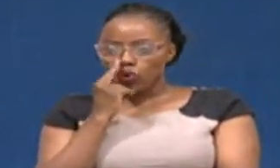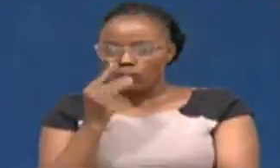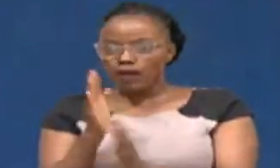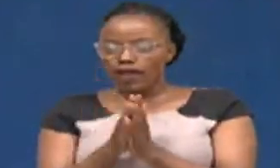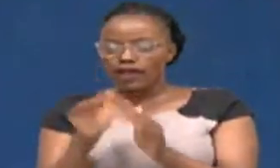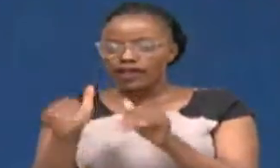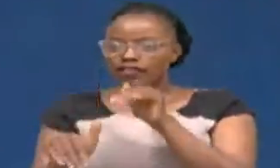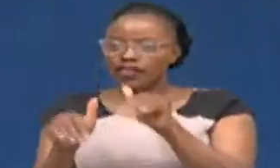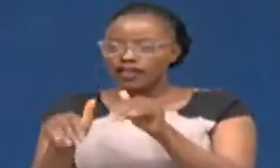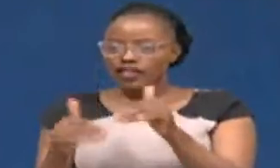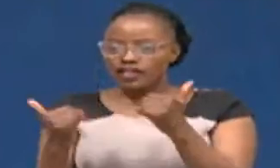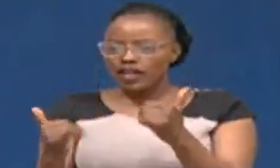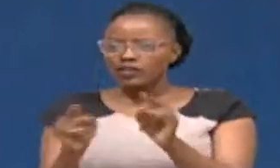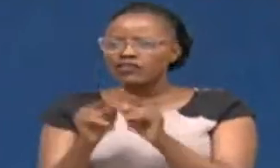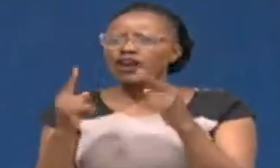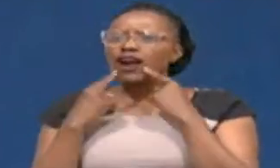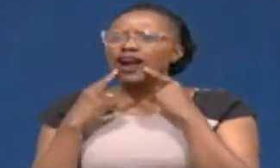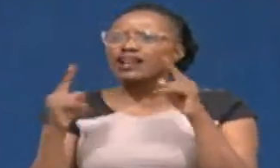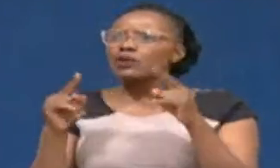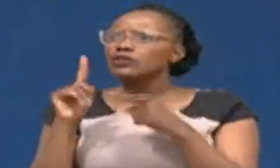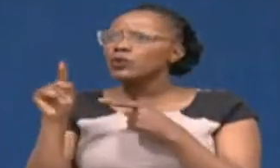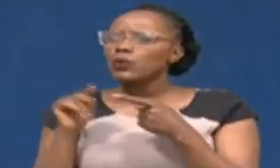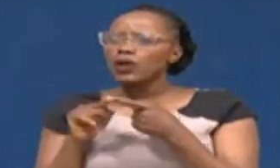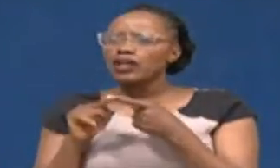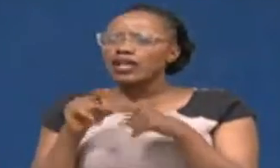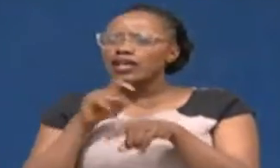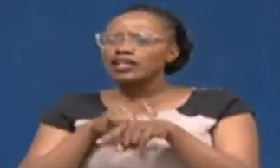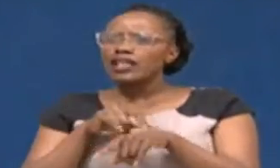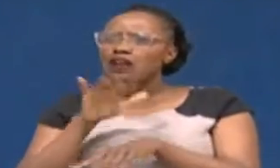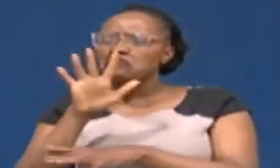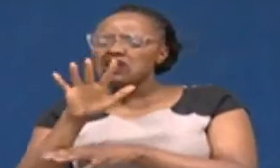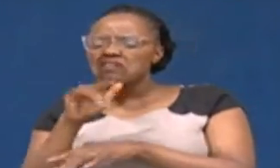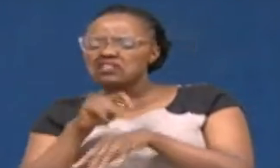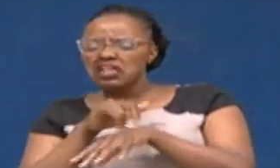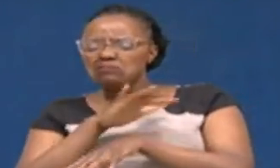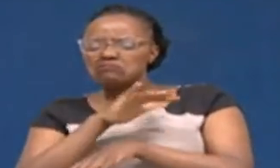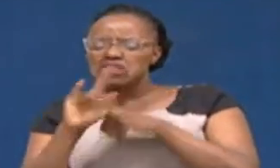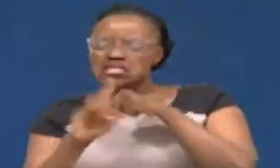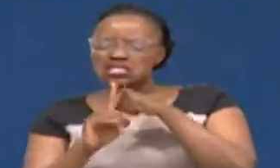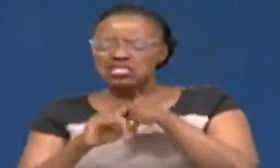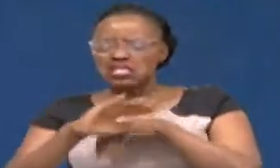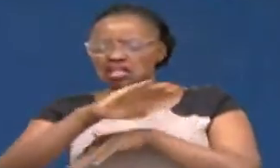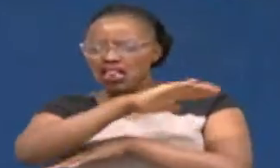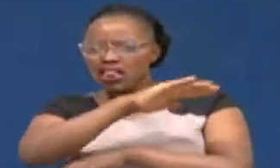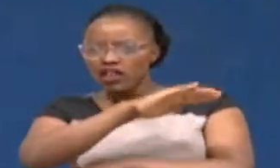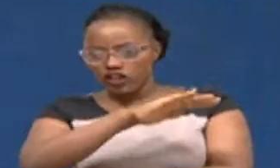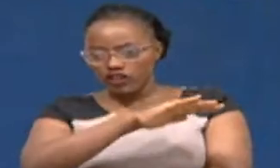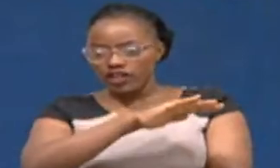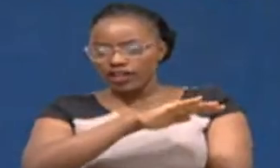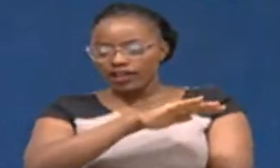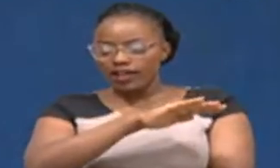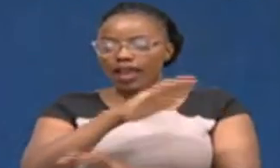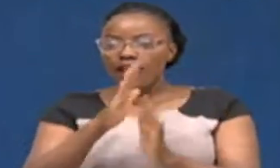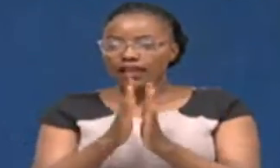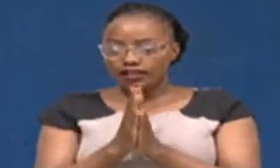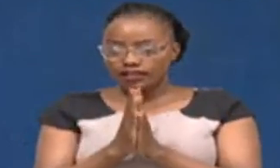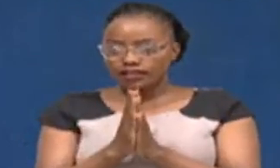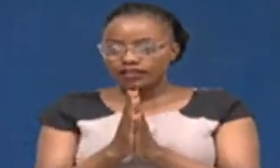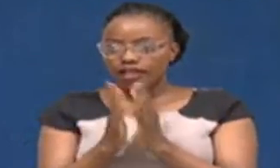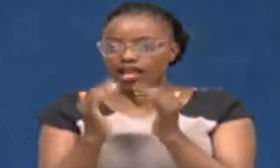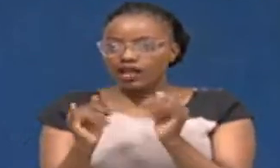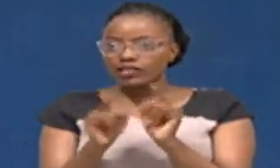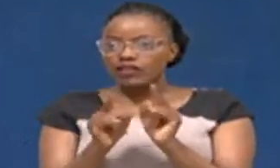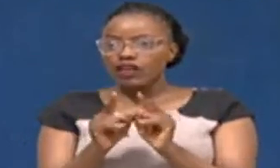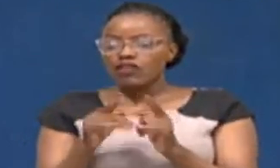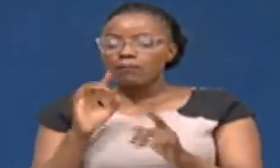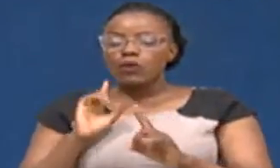the election were announced like, say, around 5-6 p.m. And now I